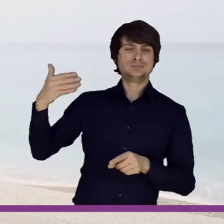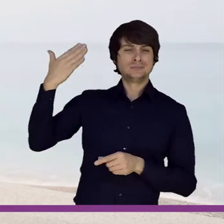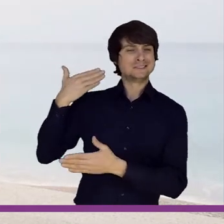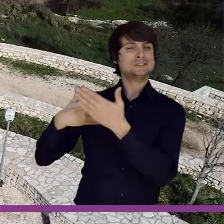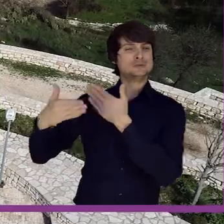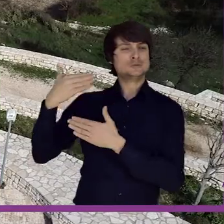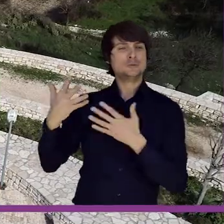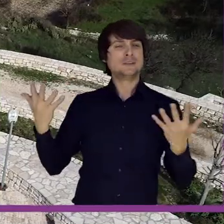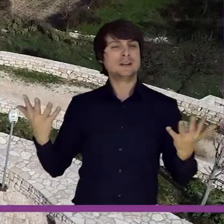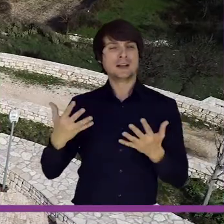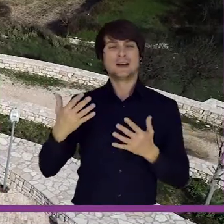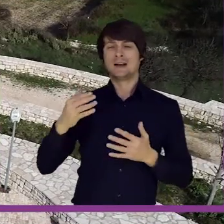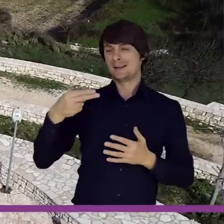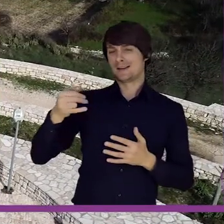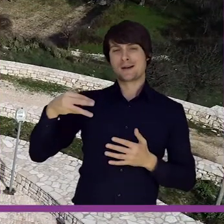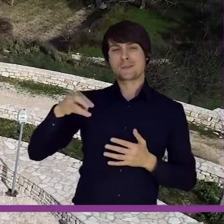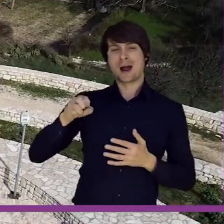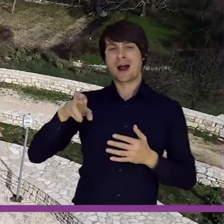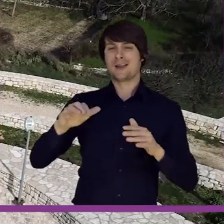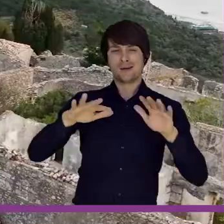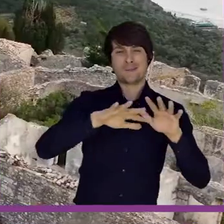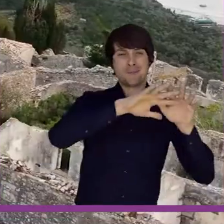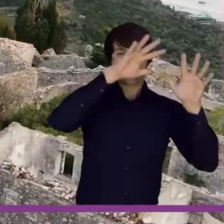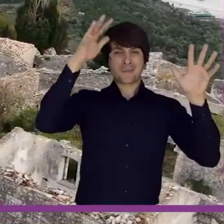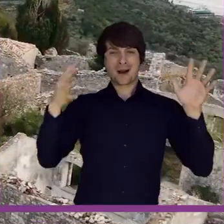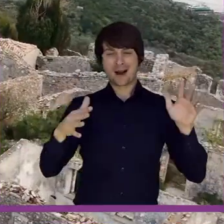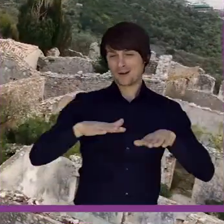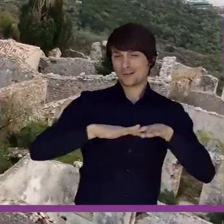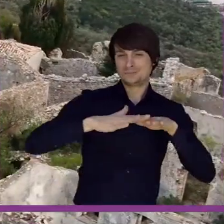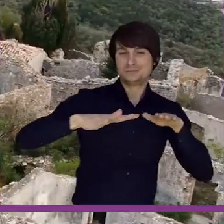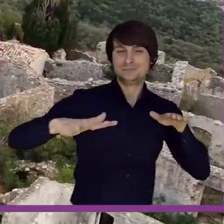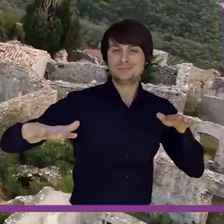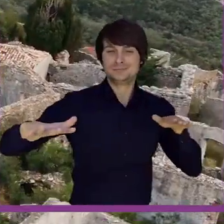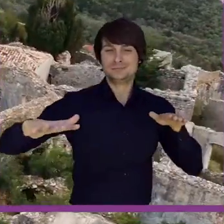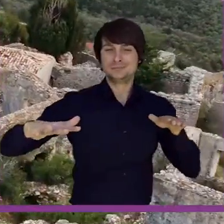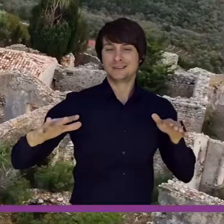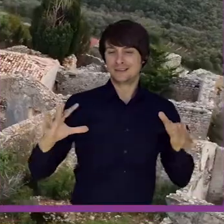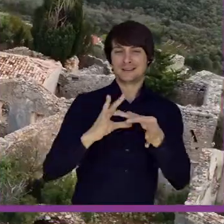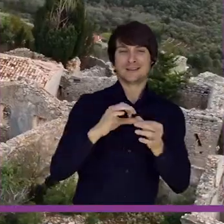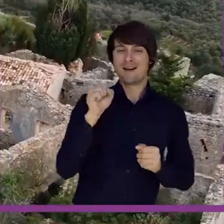mountain, even below the wave, with the Himara polyphonic songs of Nasebeni, who is the flower of the